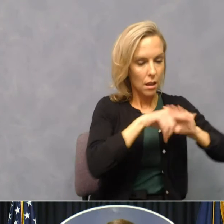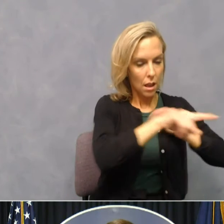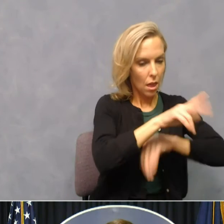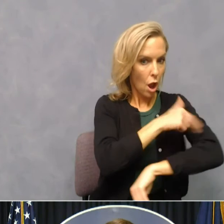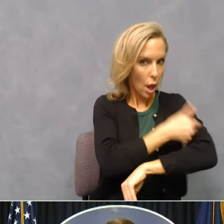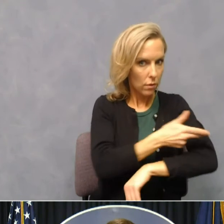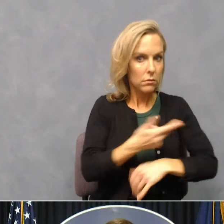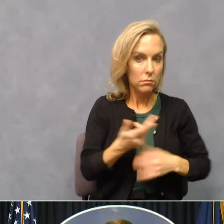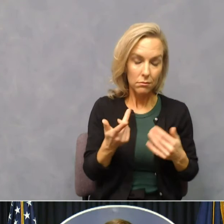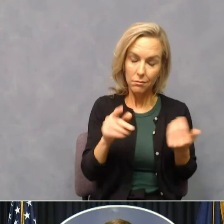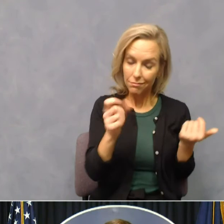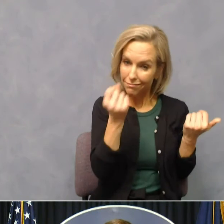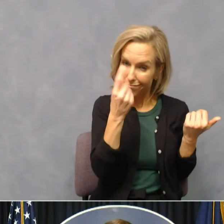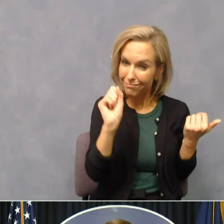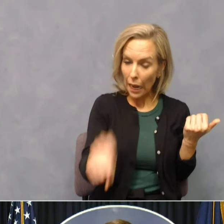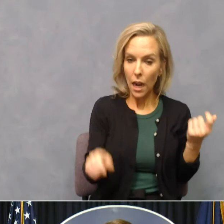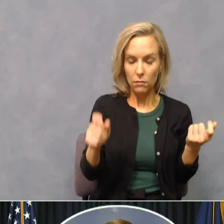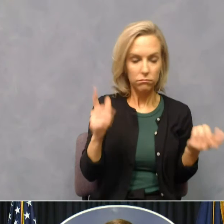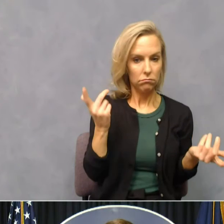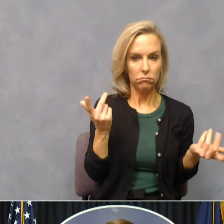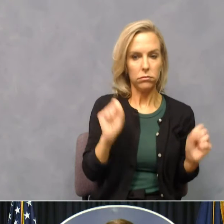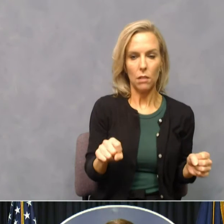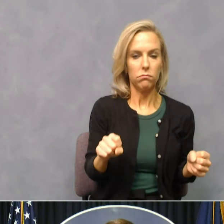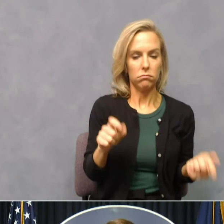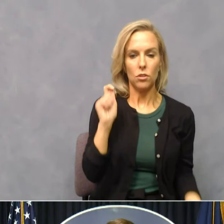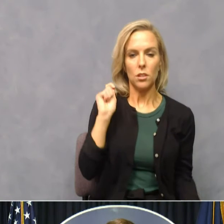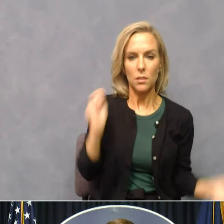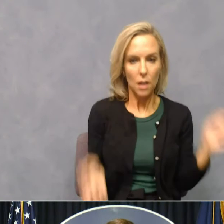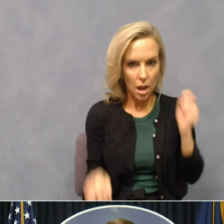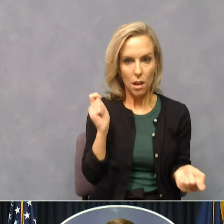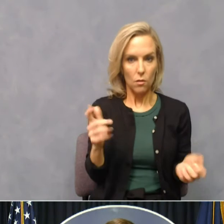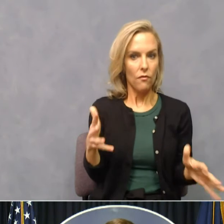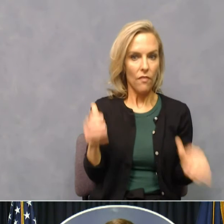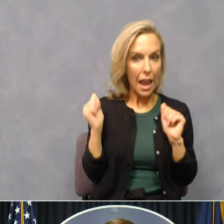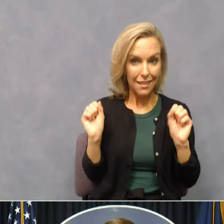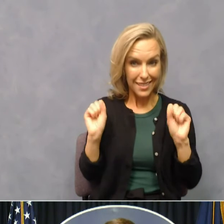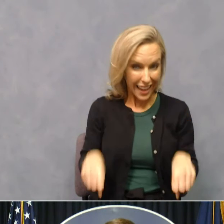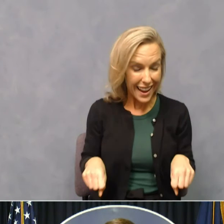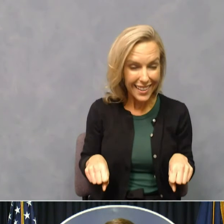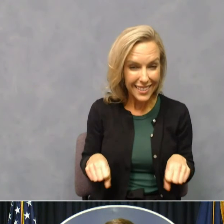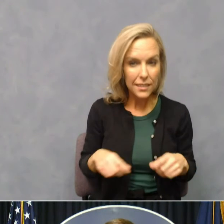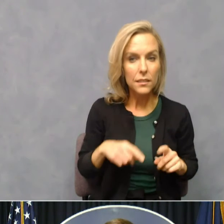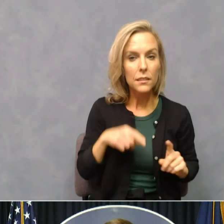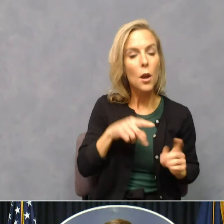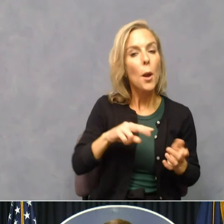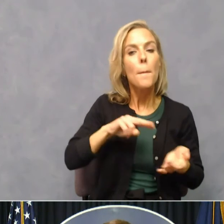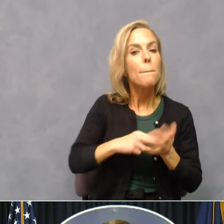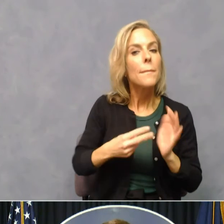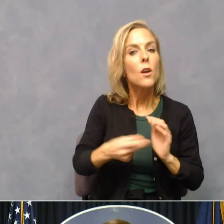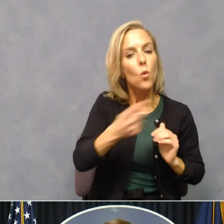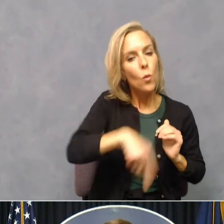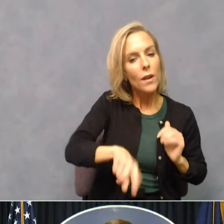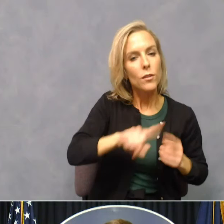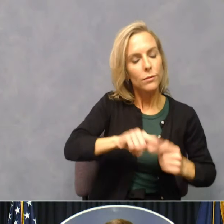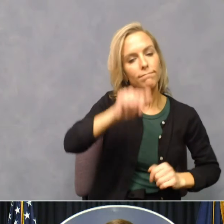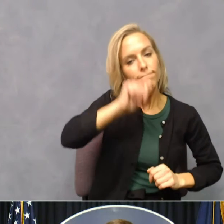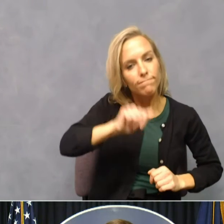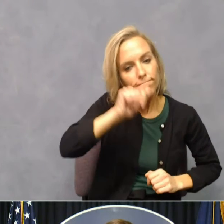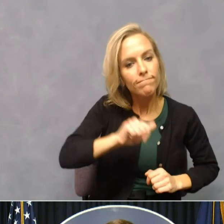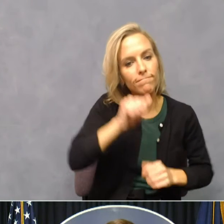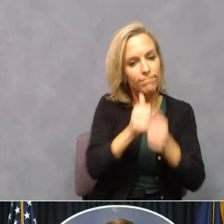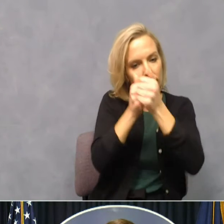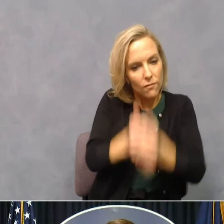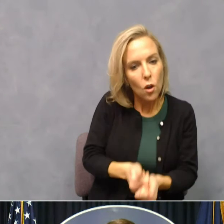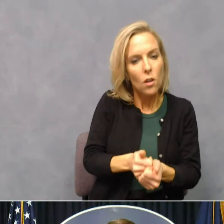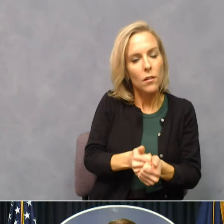can change, and it can change very quickly. It takes us being vigilant, staying on task, and knowing